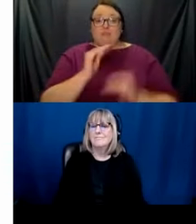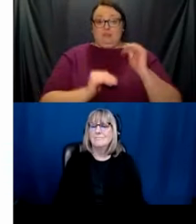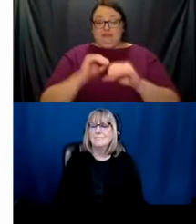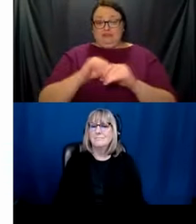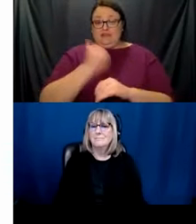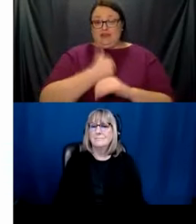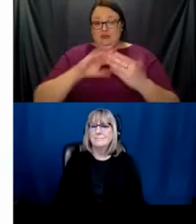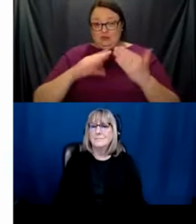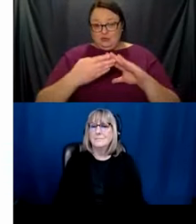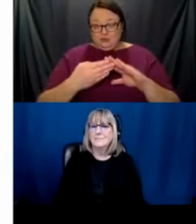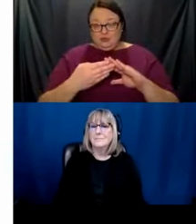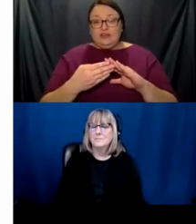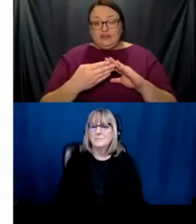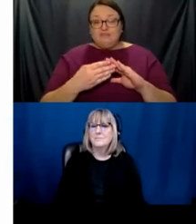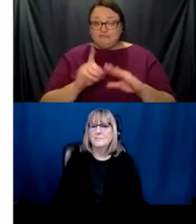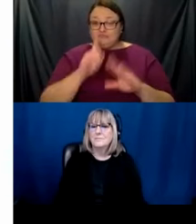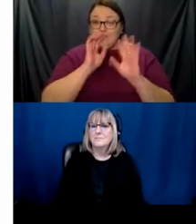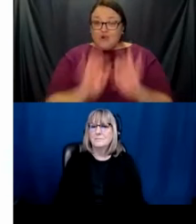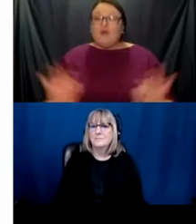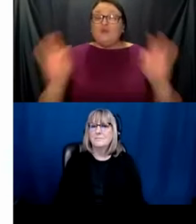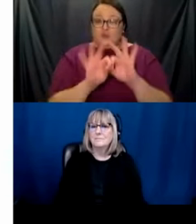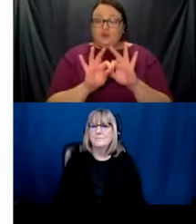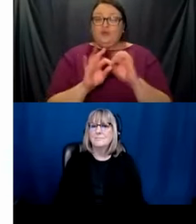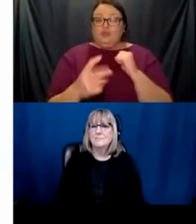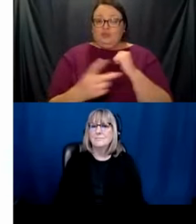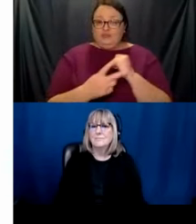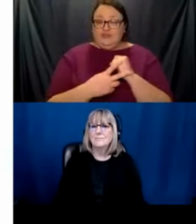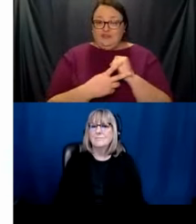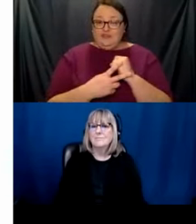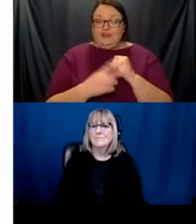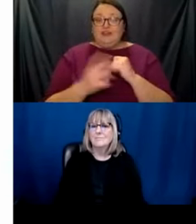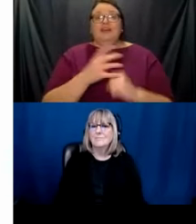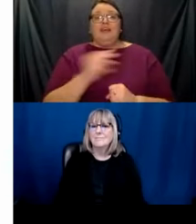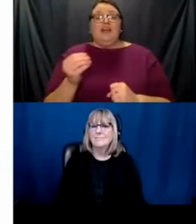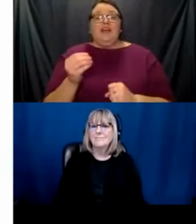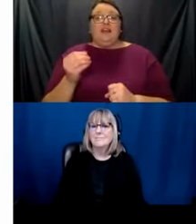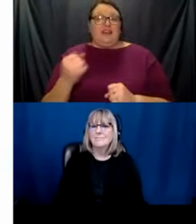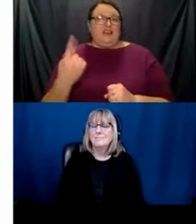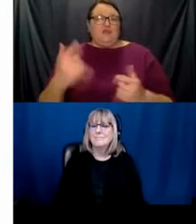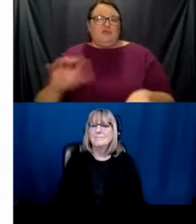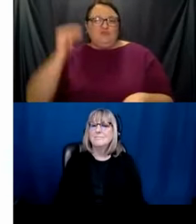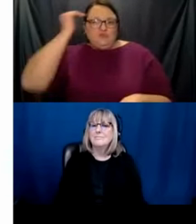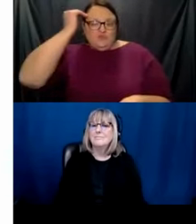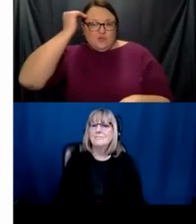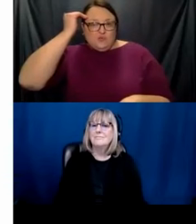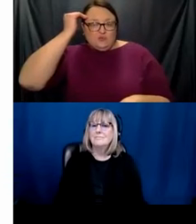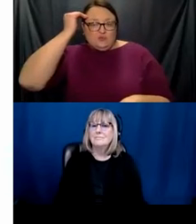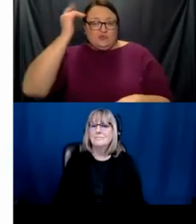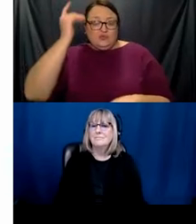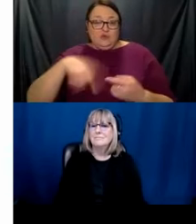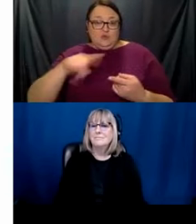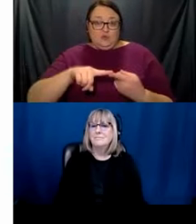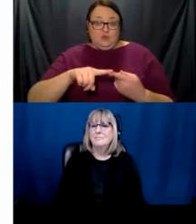diferentes tipos de personas podríamos juntarnos para hacer cambios en nuestra comunidad. everyone knows that when your